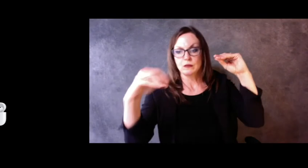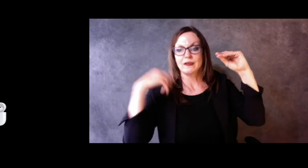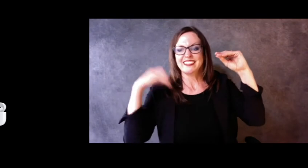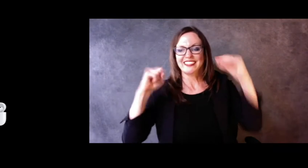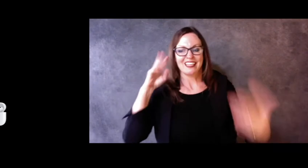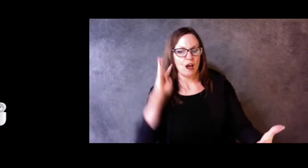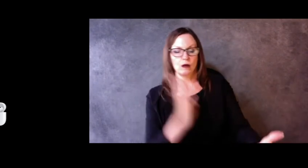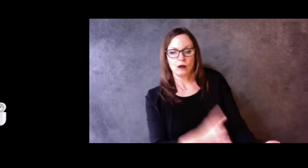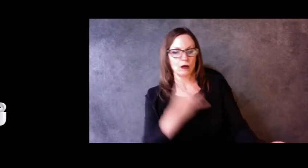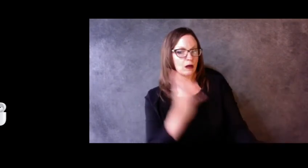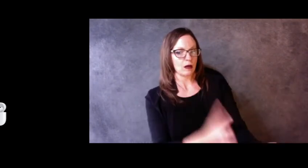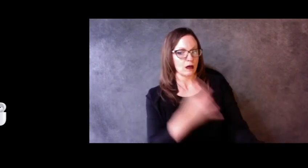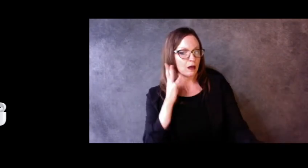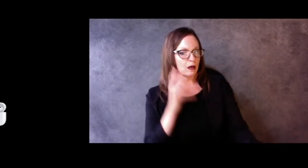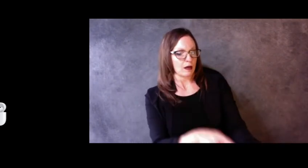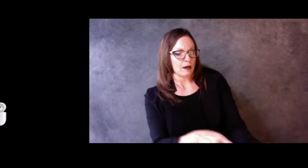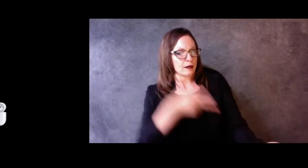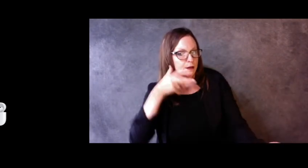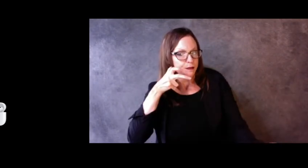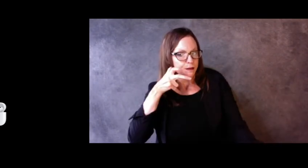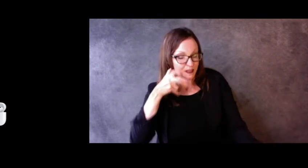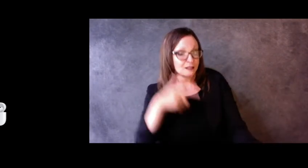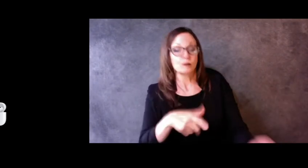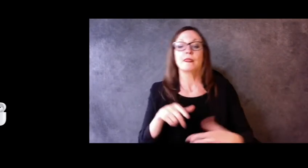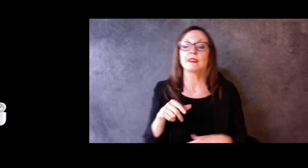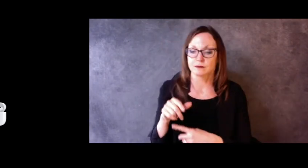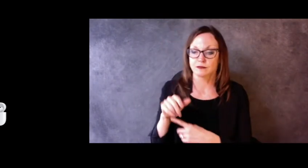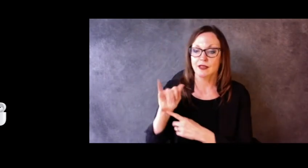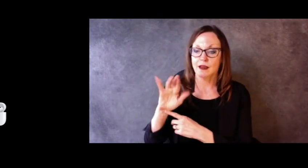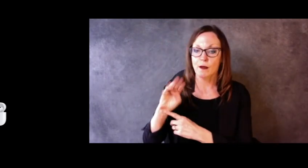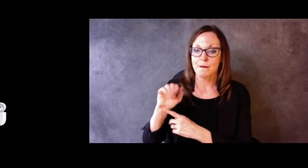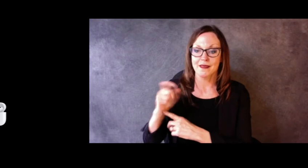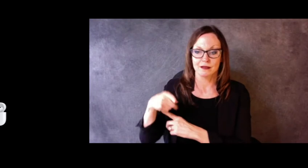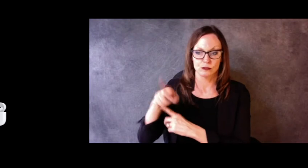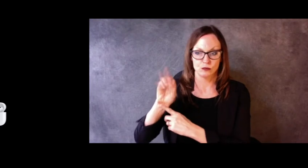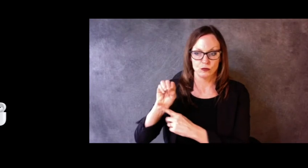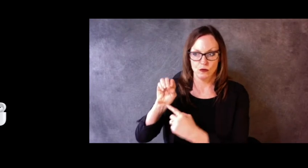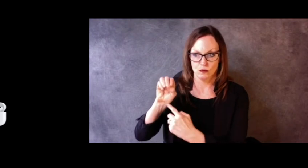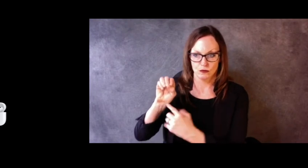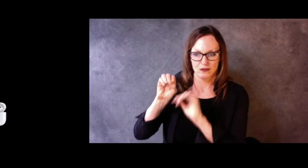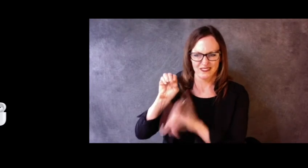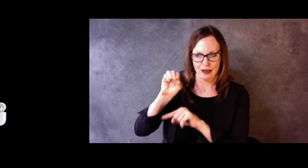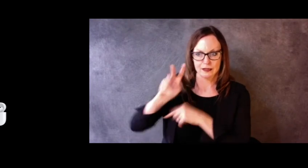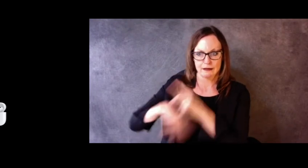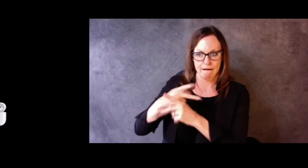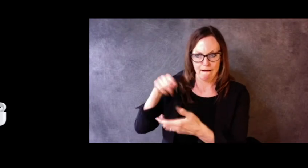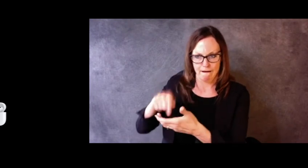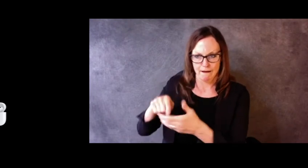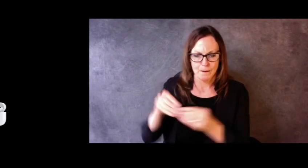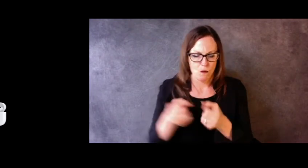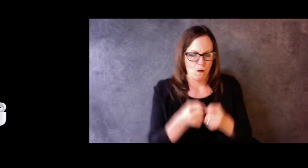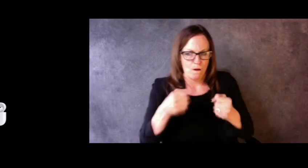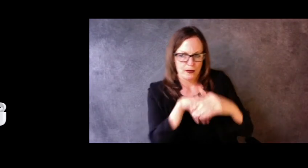Pro. So let's say you're in a meeting and sitting in the back of the room. You can set your iPhone on the podium or near the presenter and,